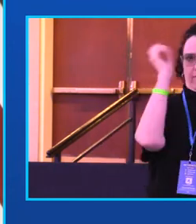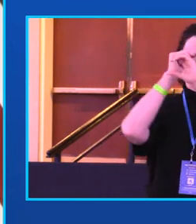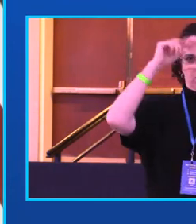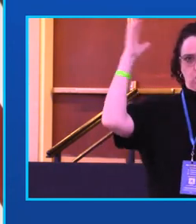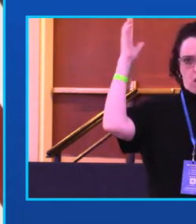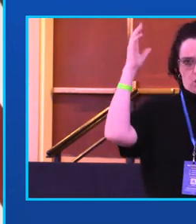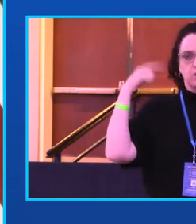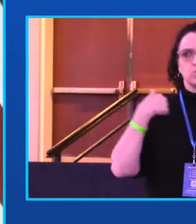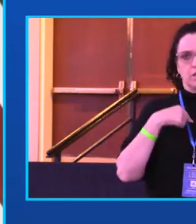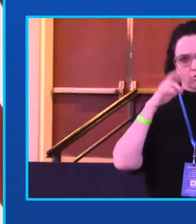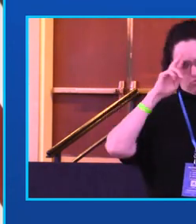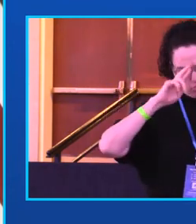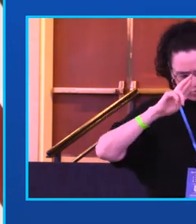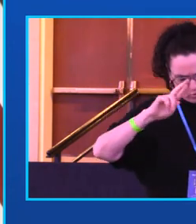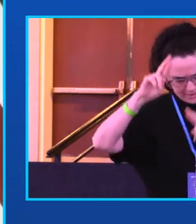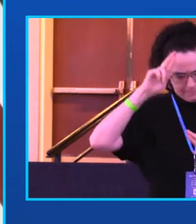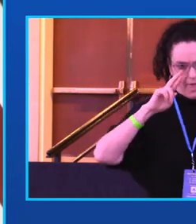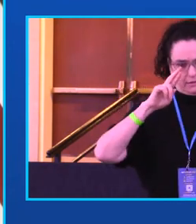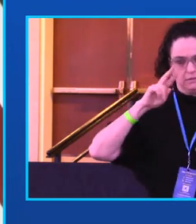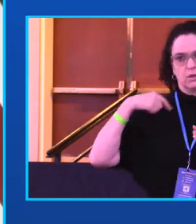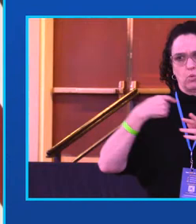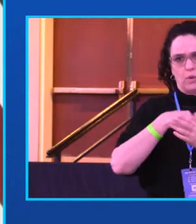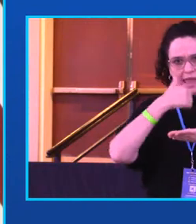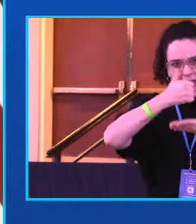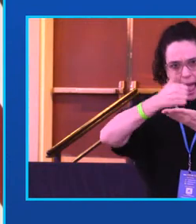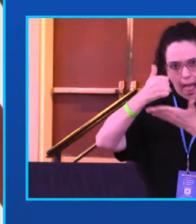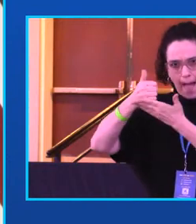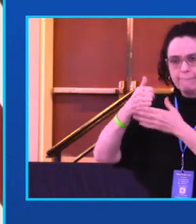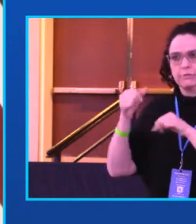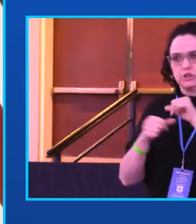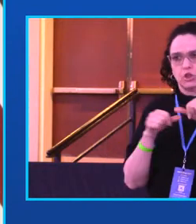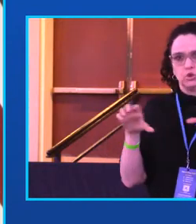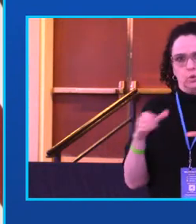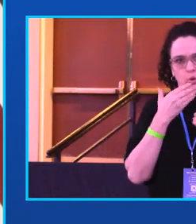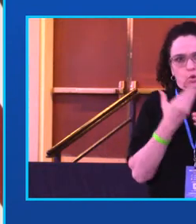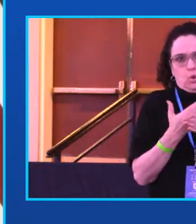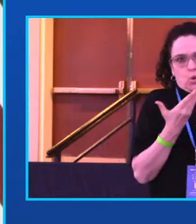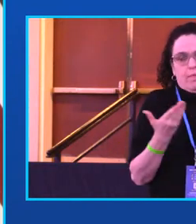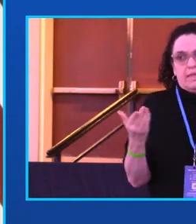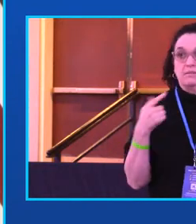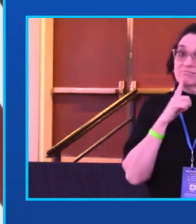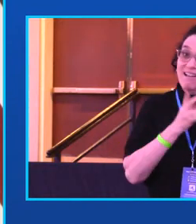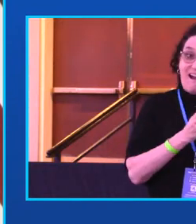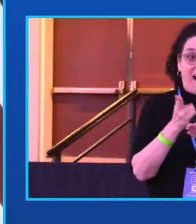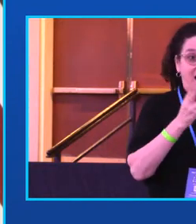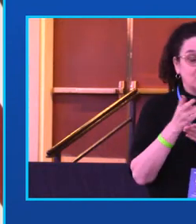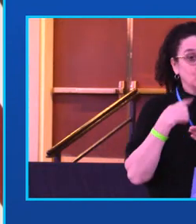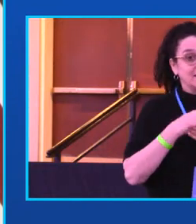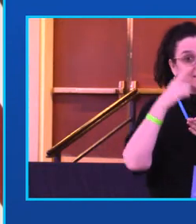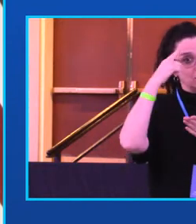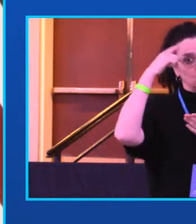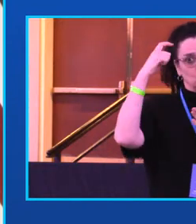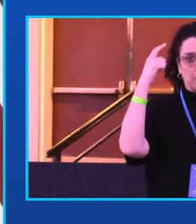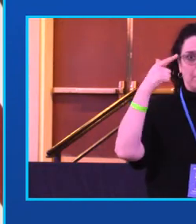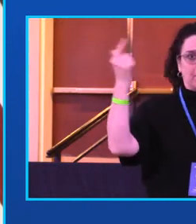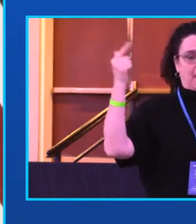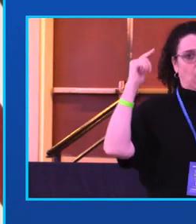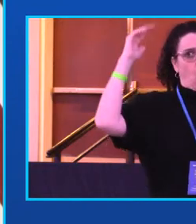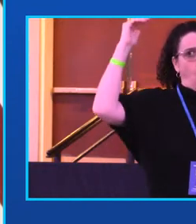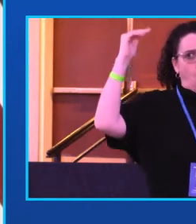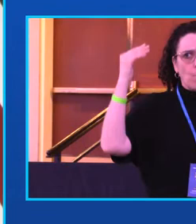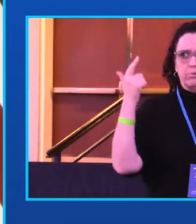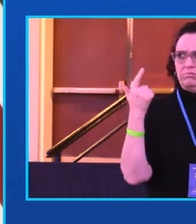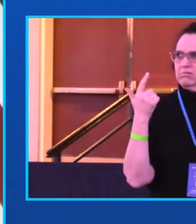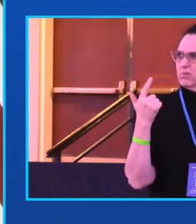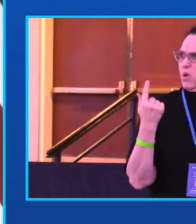importantly, we help each other dream big. Because let's be honest, we should all be dreaming big. Hope is one of the most